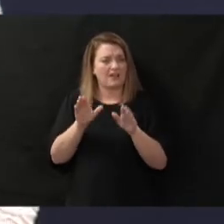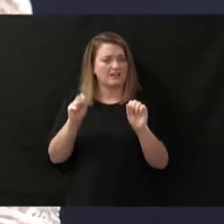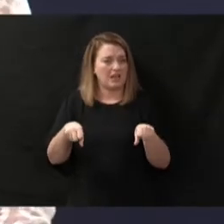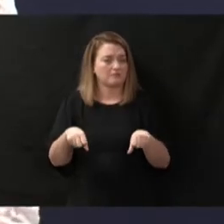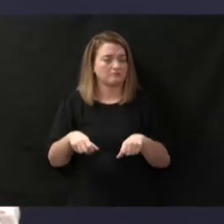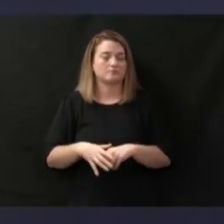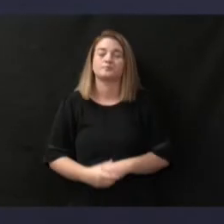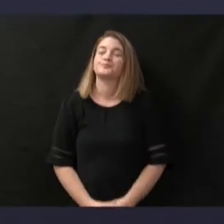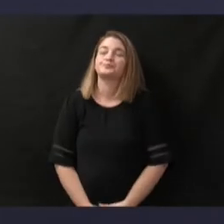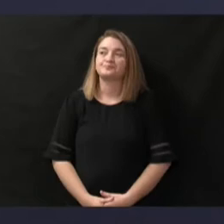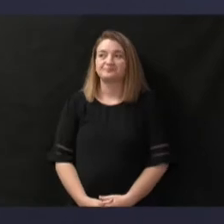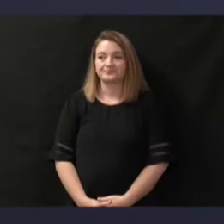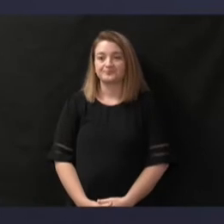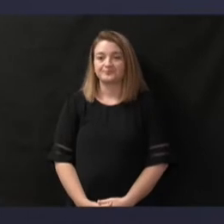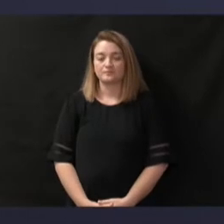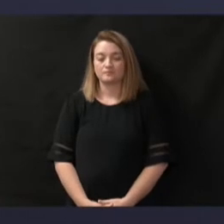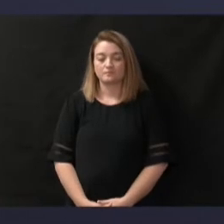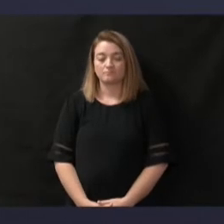Okay,